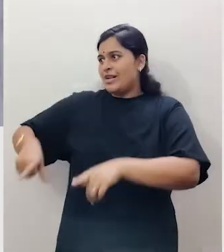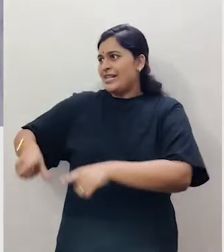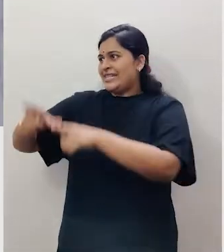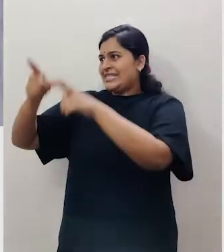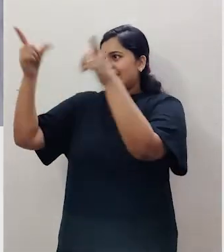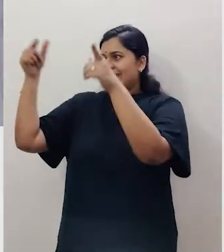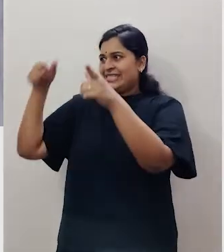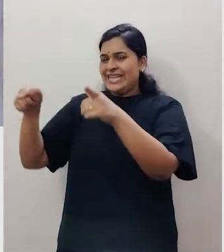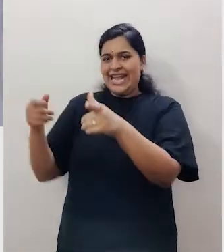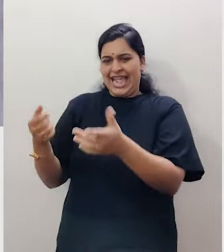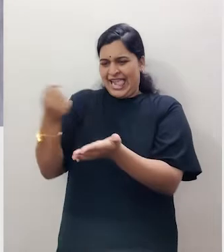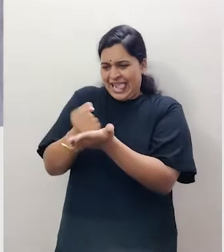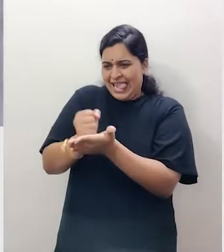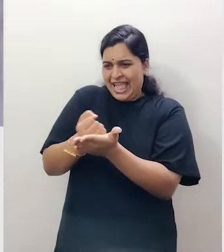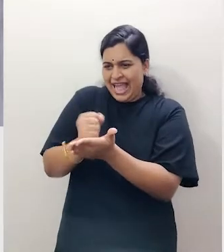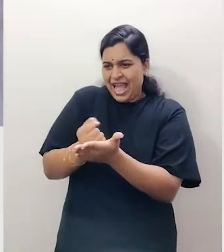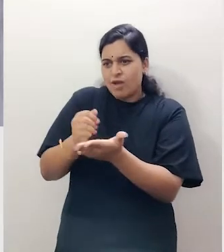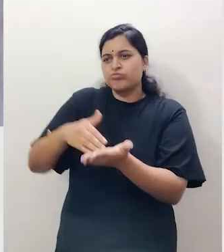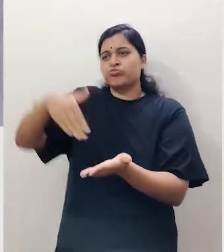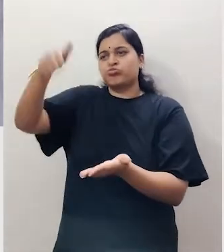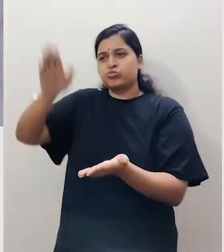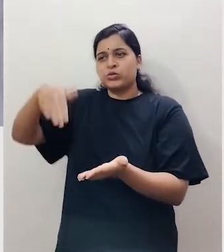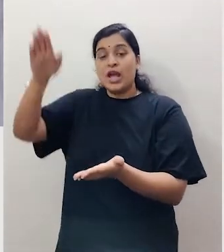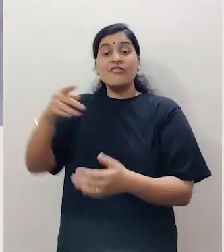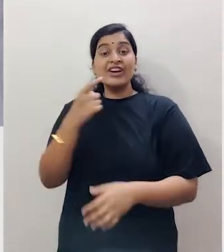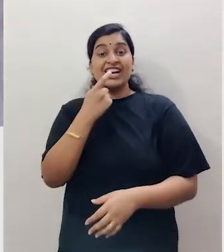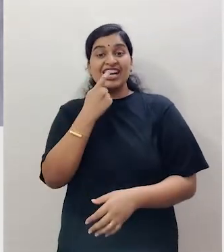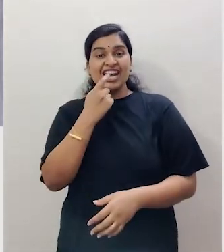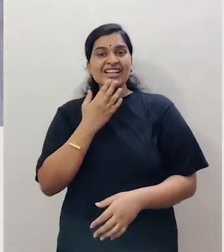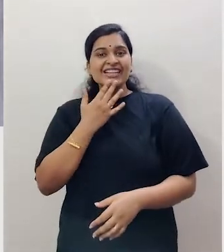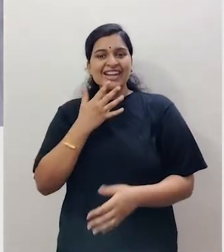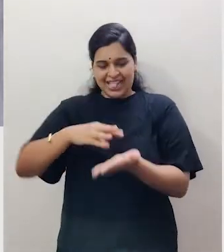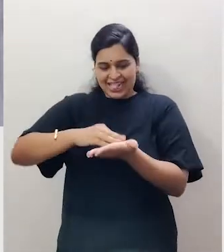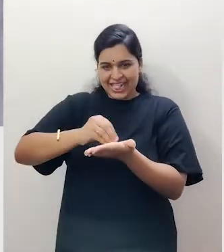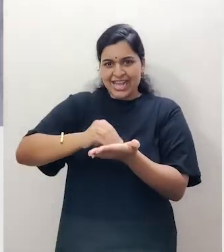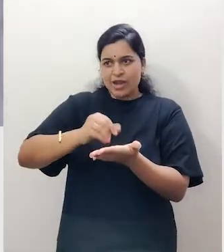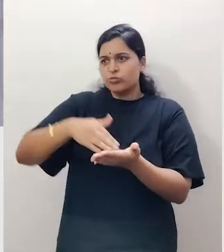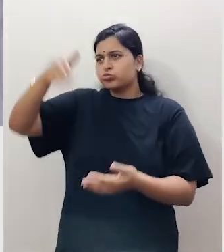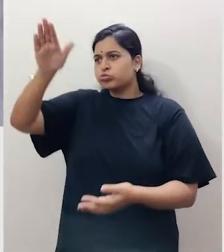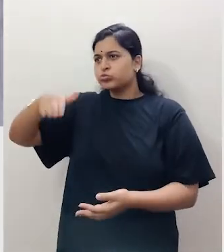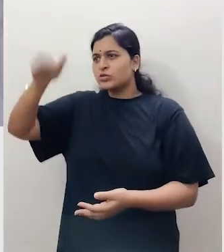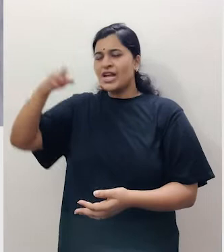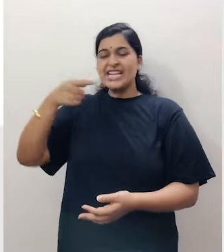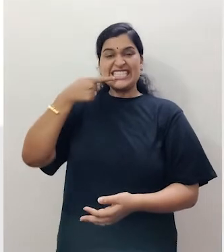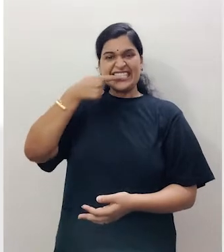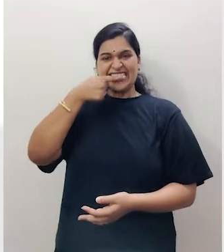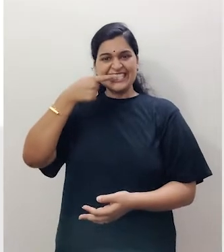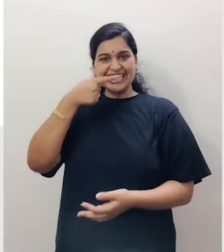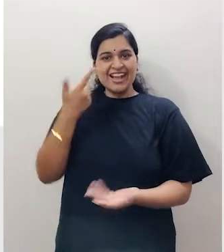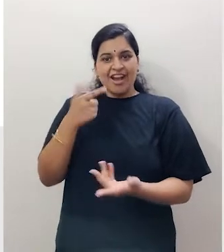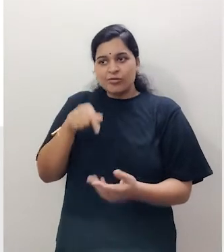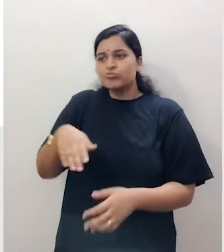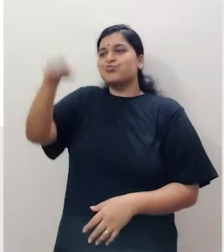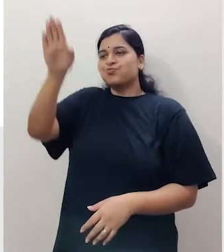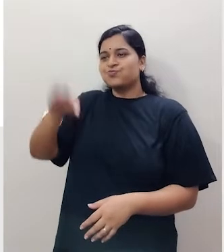White for the figures, made from rice paste, water and a binding gum. And a chewed twig as the paintbrush. This